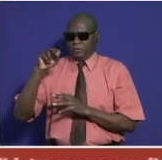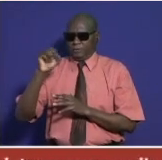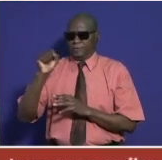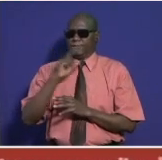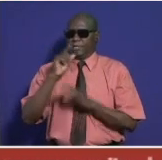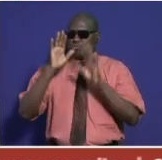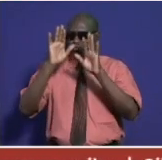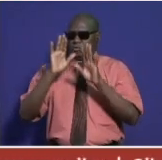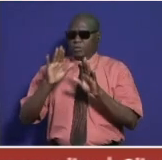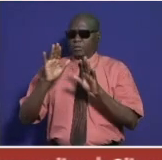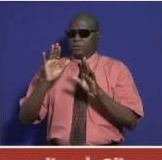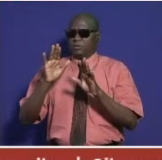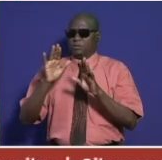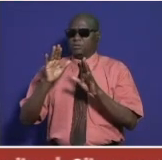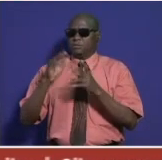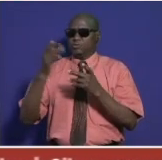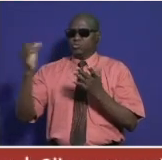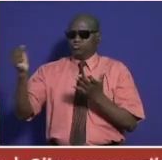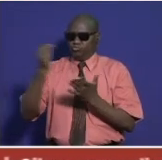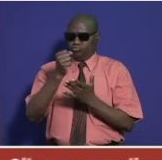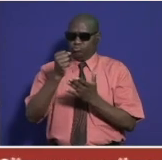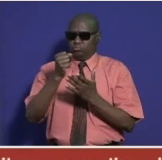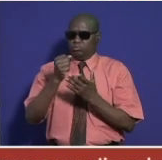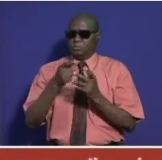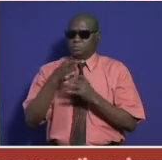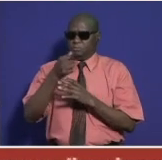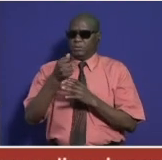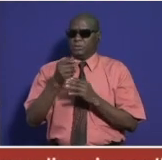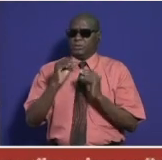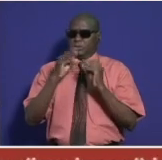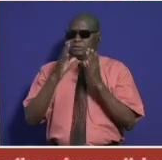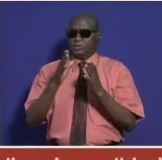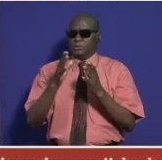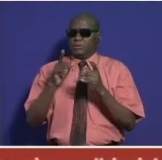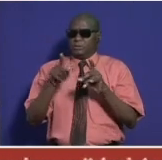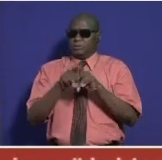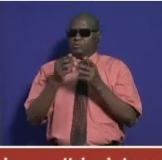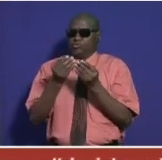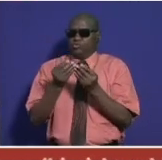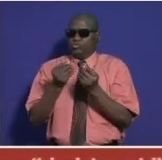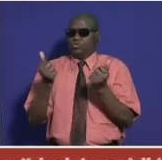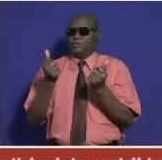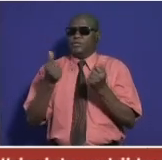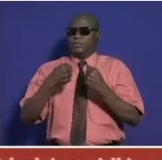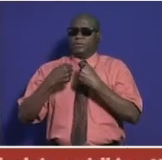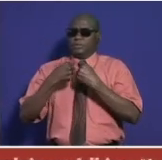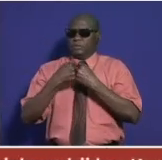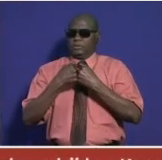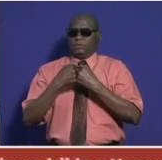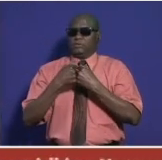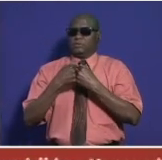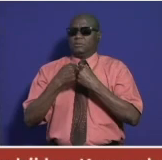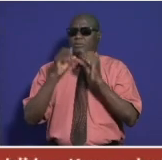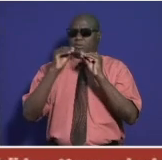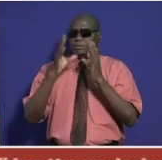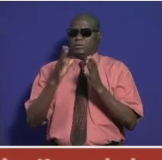kuajiri walimu kutoa mahitaji bora kwa walimu kama hatua ya kusuluhisha maslahi yanayowakumba walimu. A basic